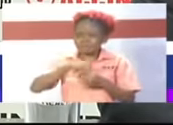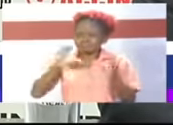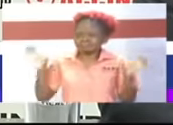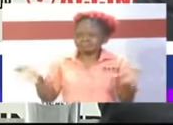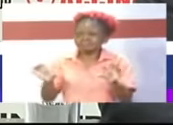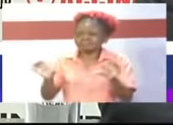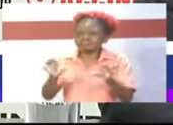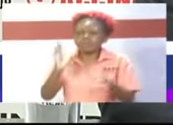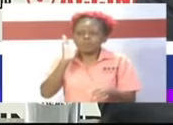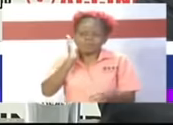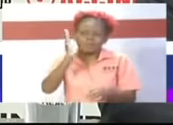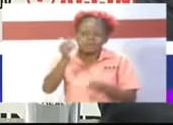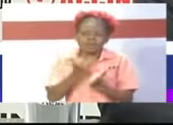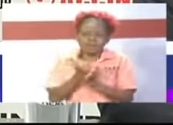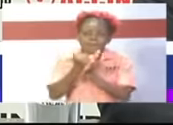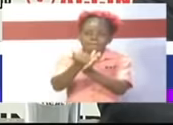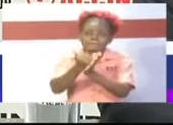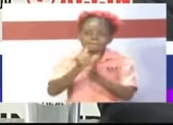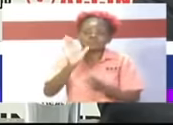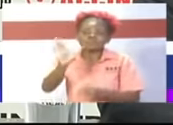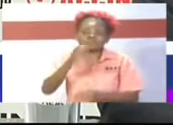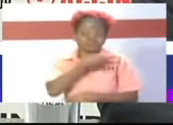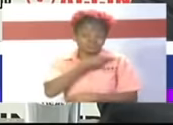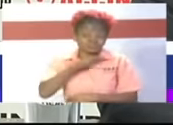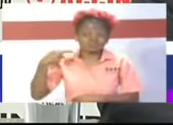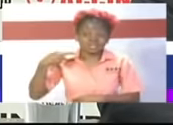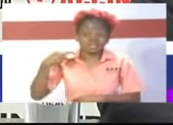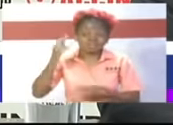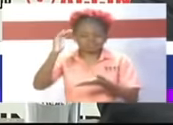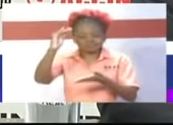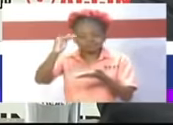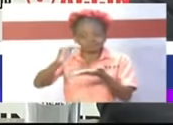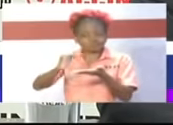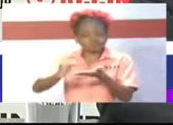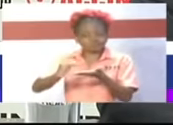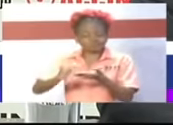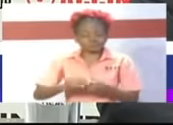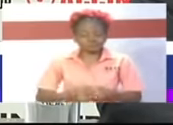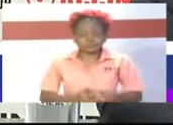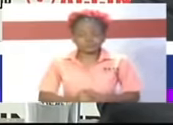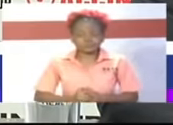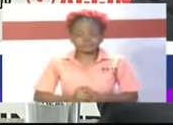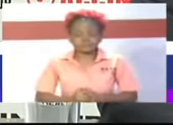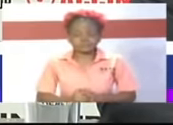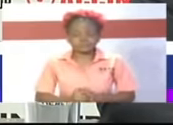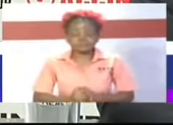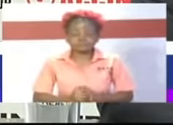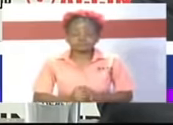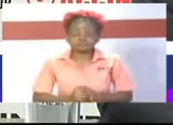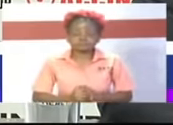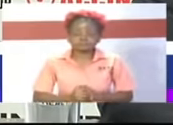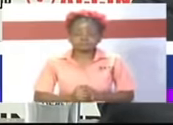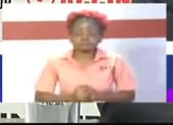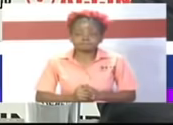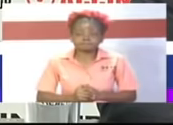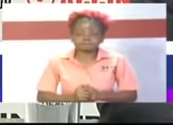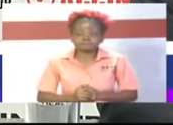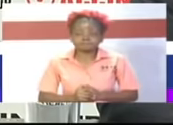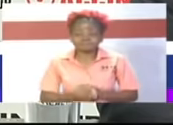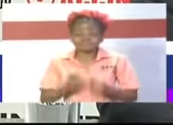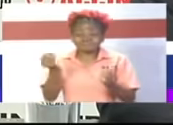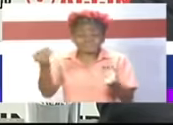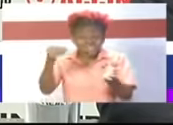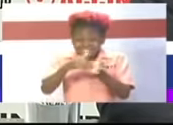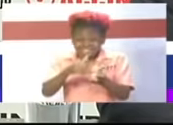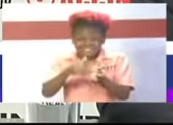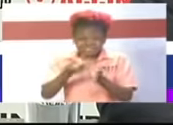have unfettered movement and lack of adherence to these restrictions. So the guidelines that have always